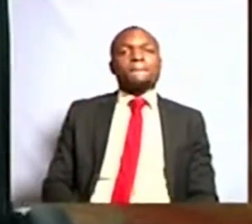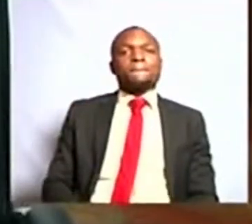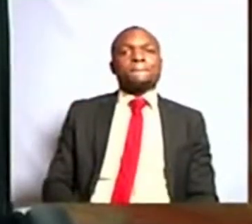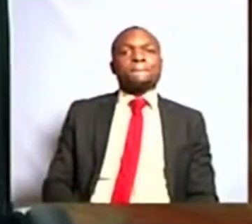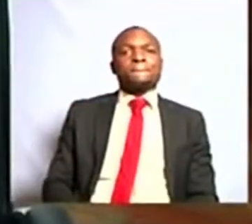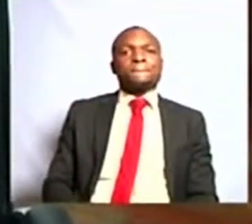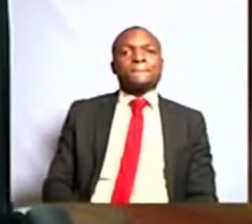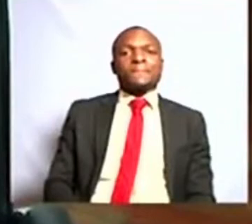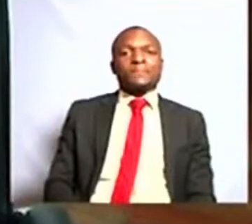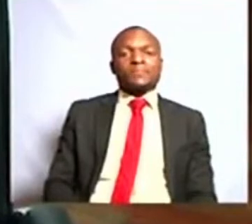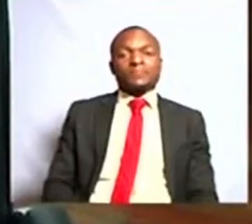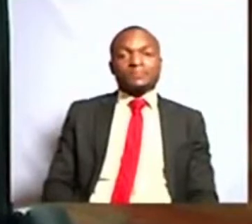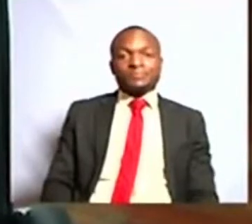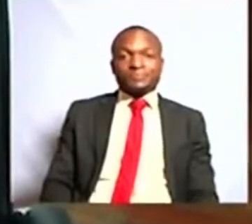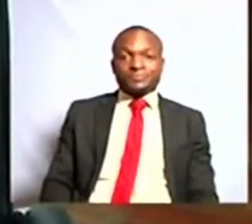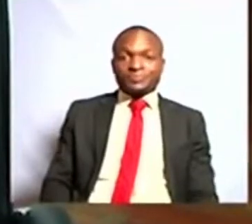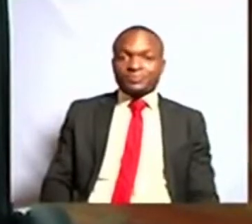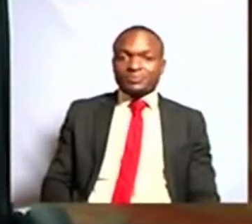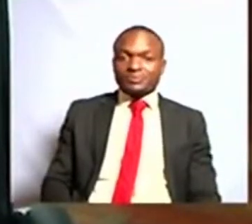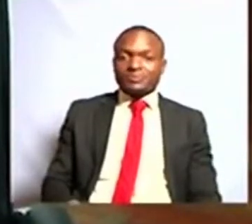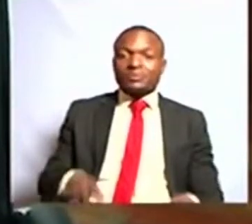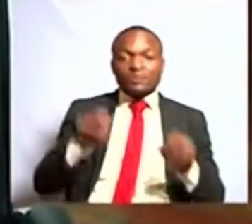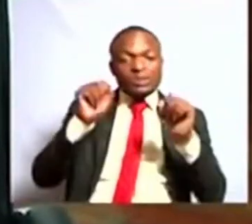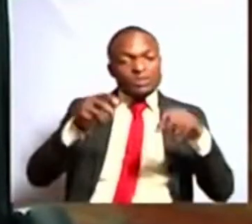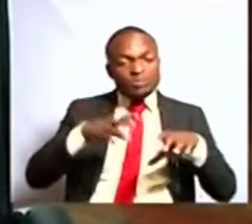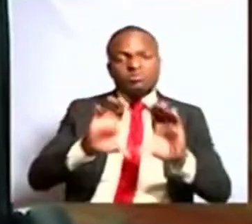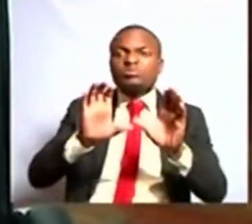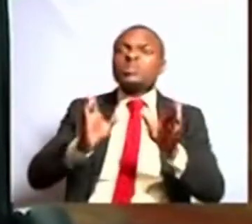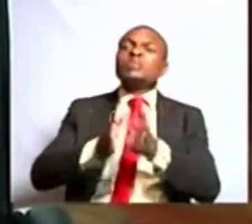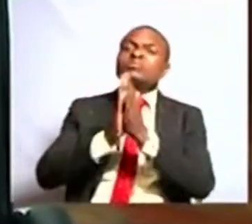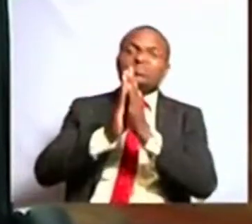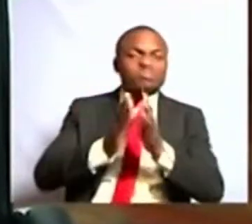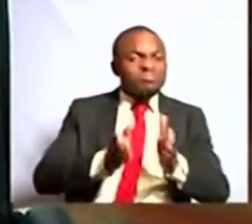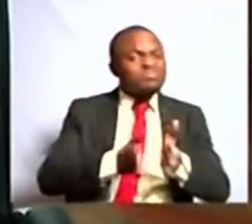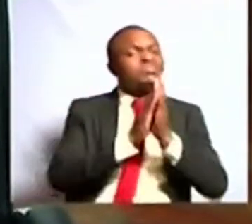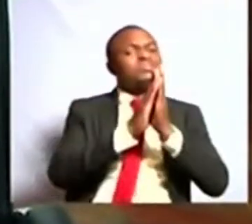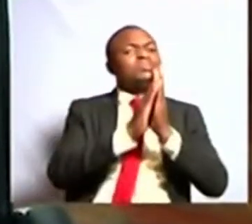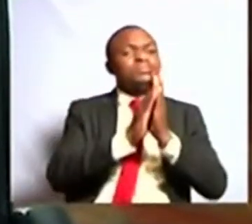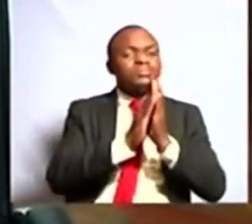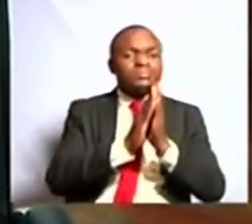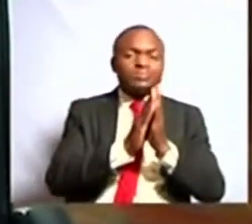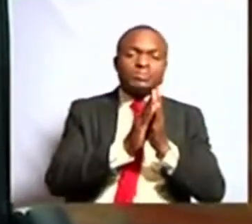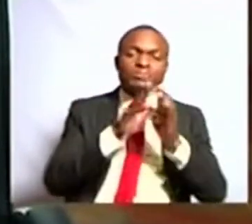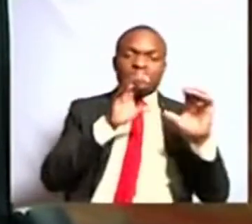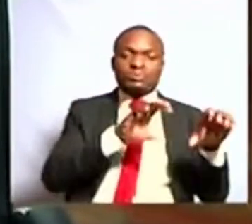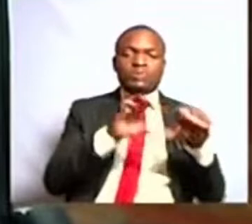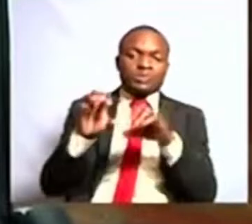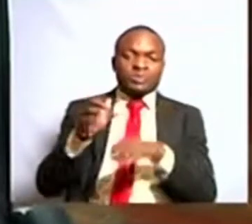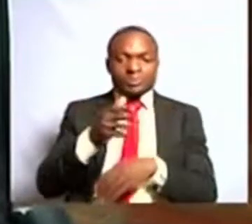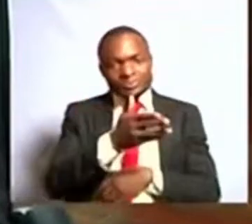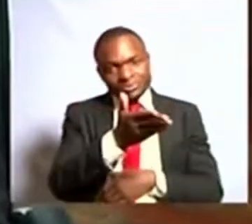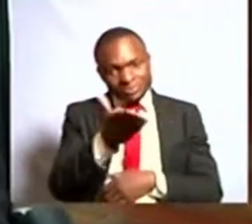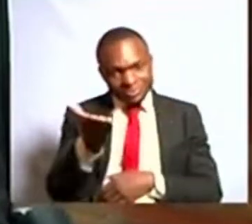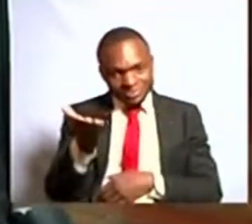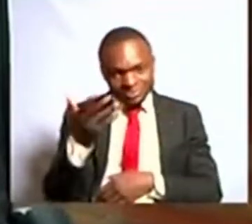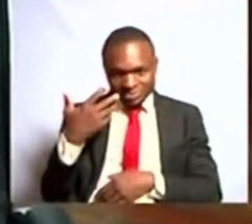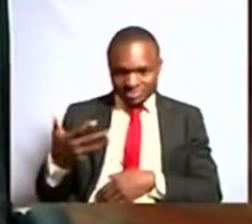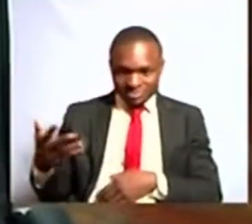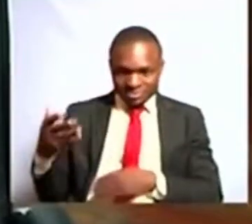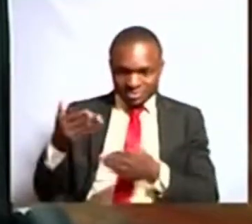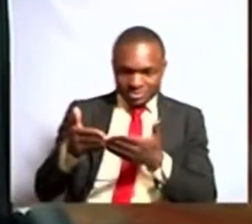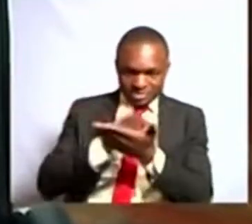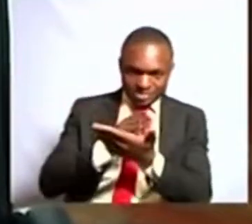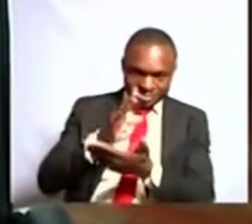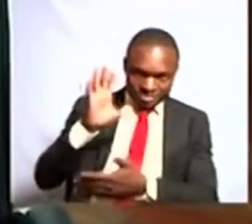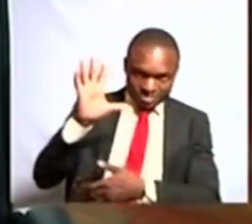So much as we can continue asking, they were doing those things. Page